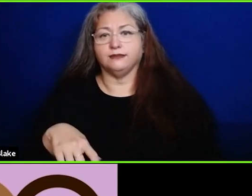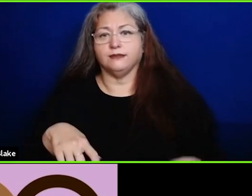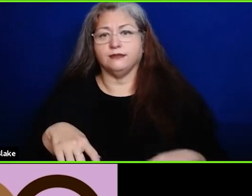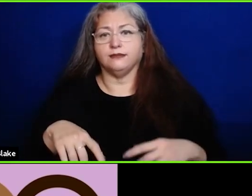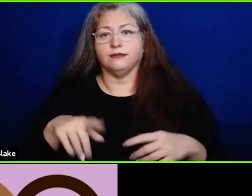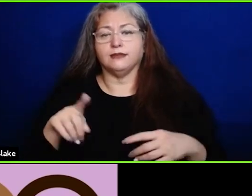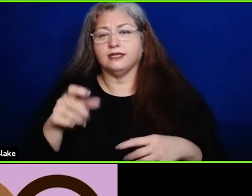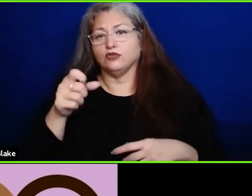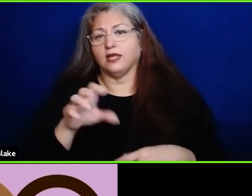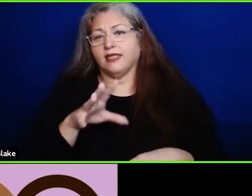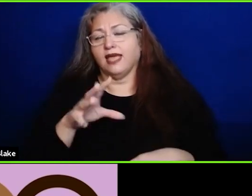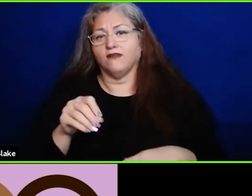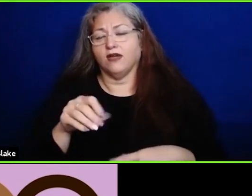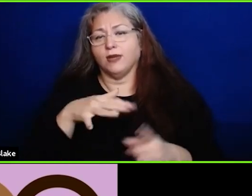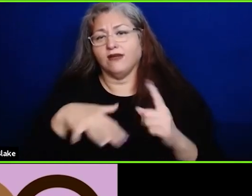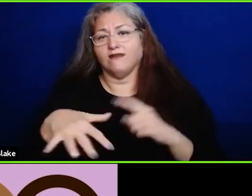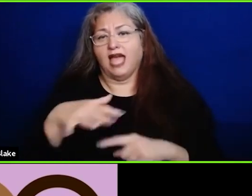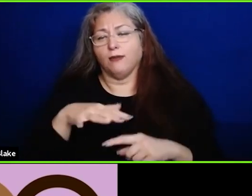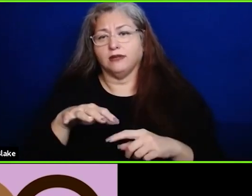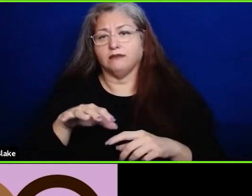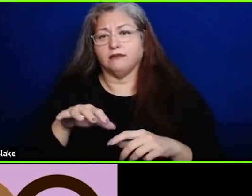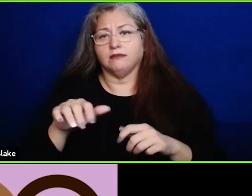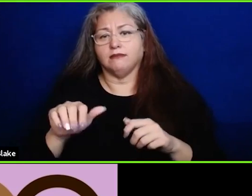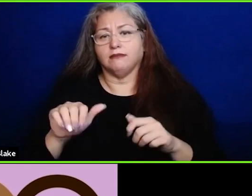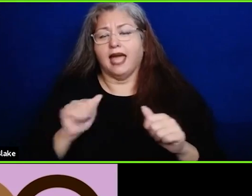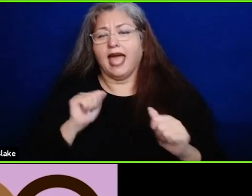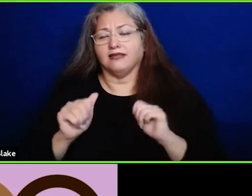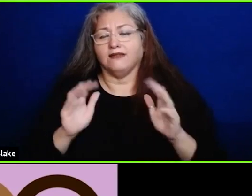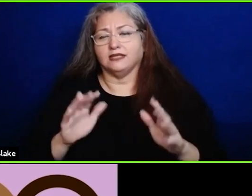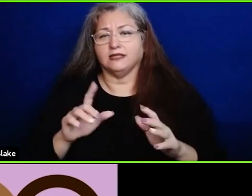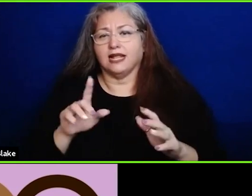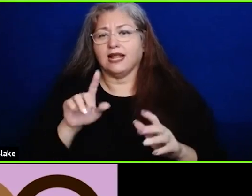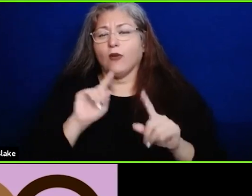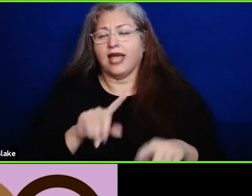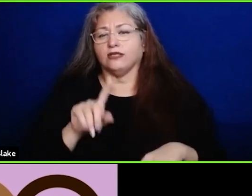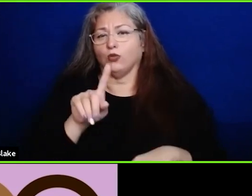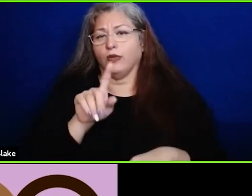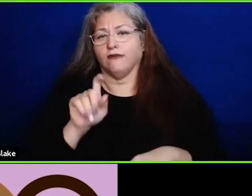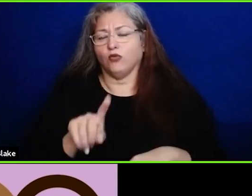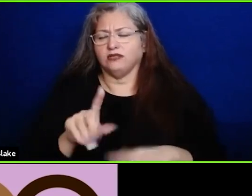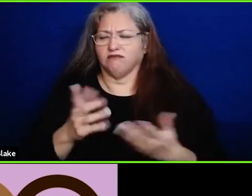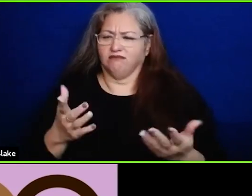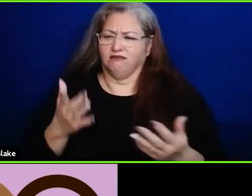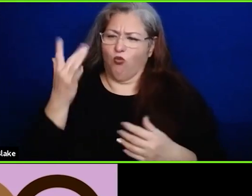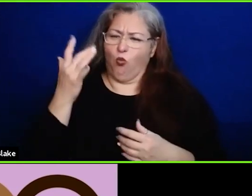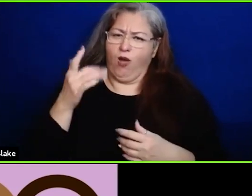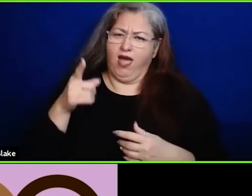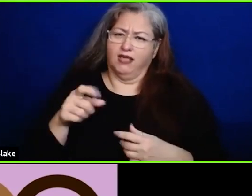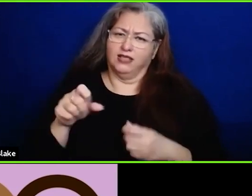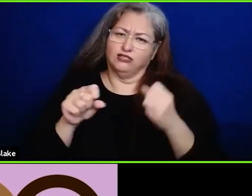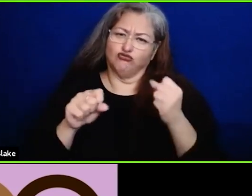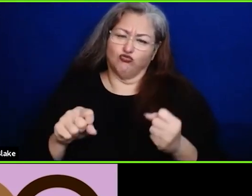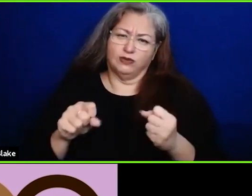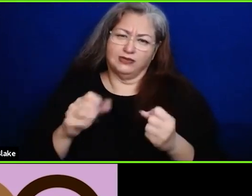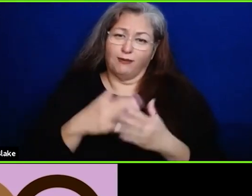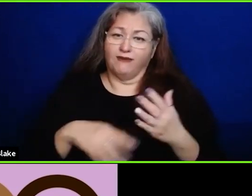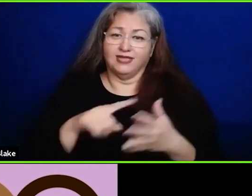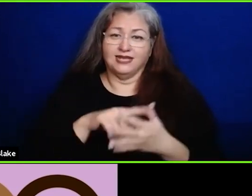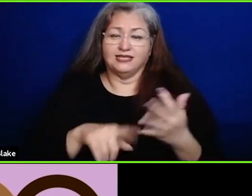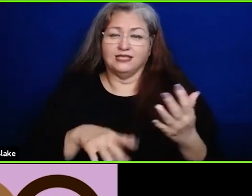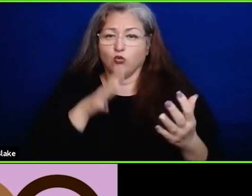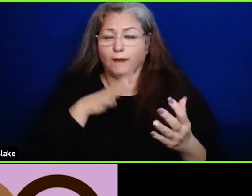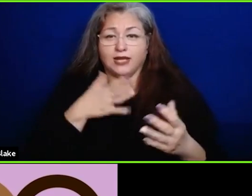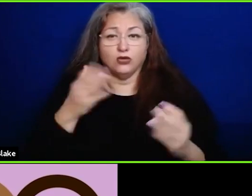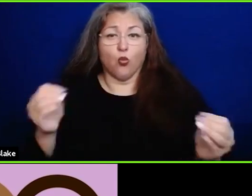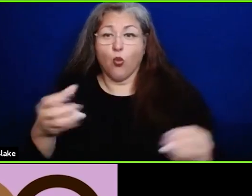South African environmental activist, and to answer one of the questions, why the strongest, some of these women are not in power, is